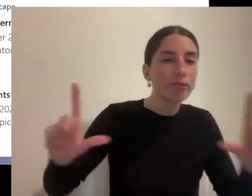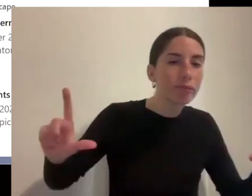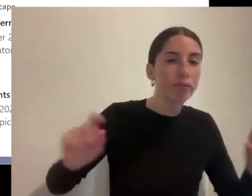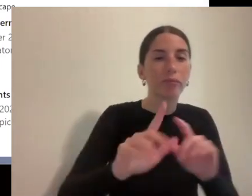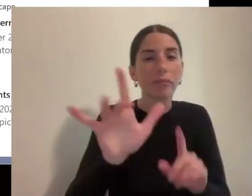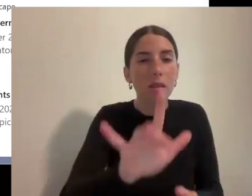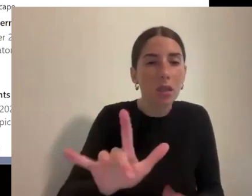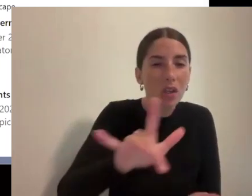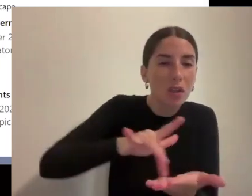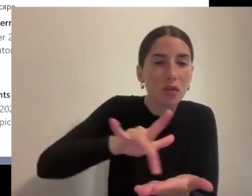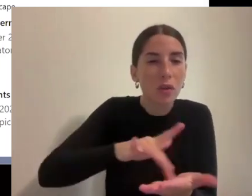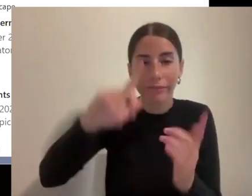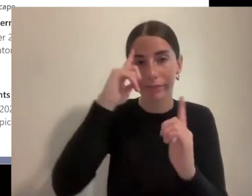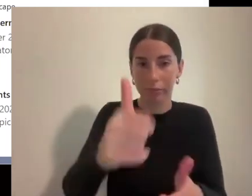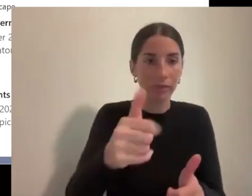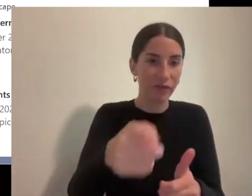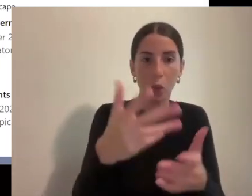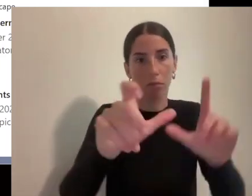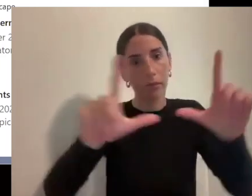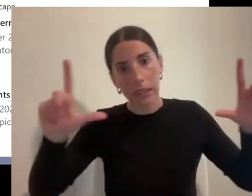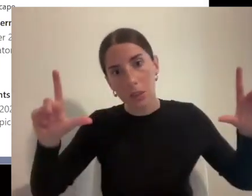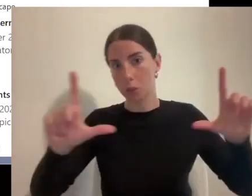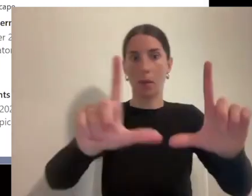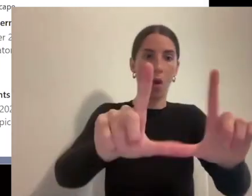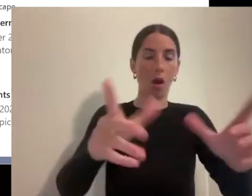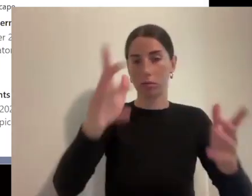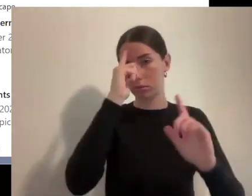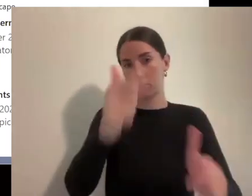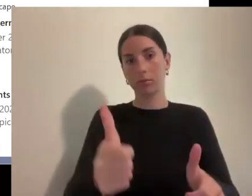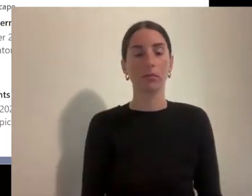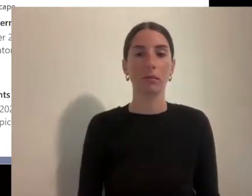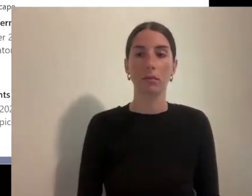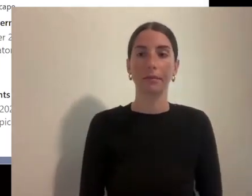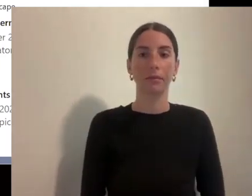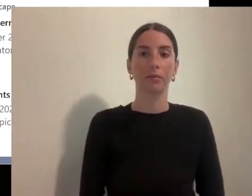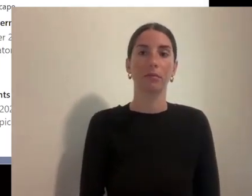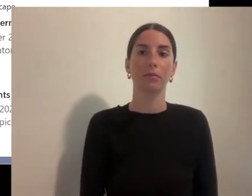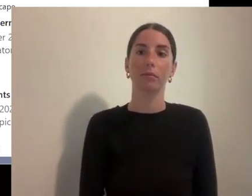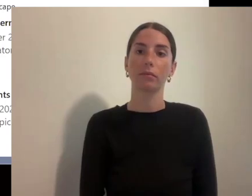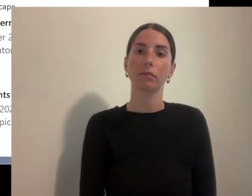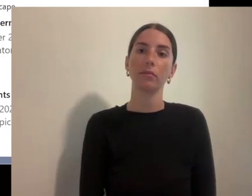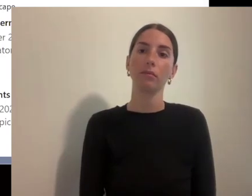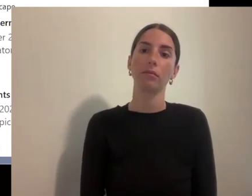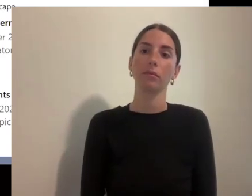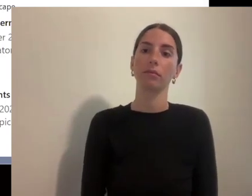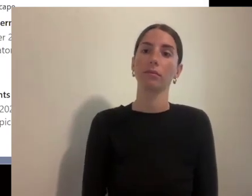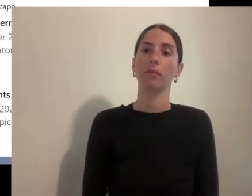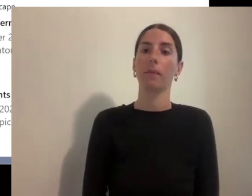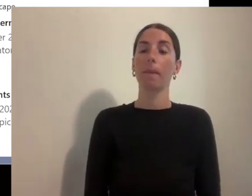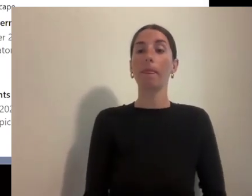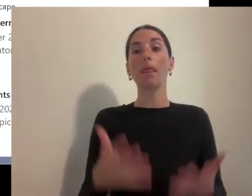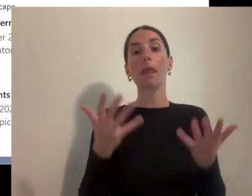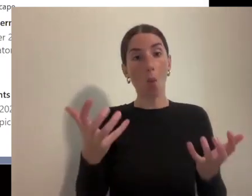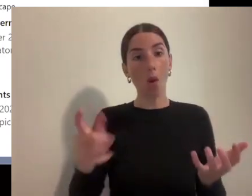possible. You can, make the speaker very small, and that would be helpful. Now, what I want you to pay attention